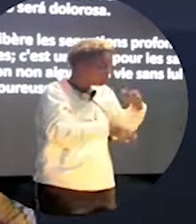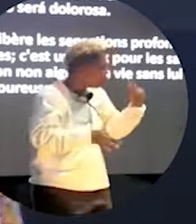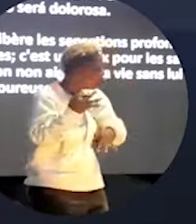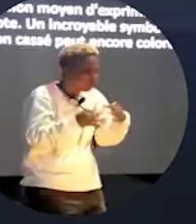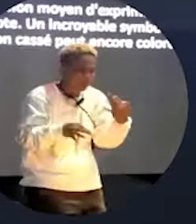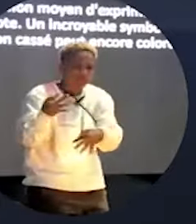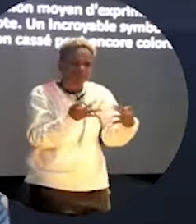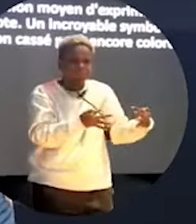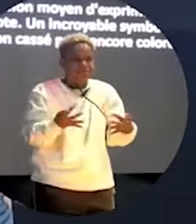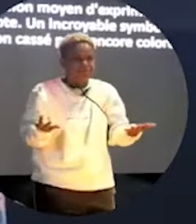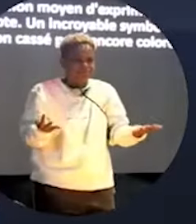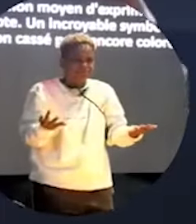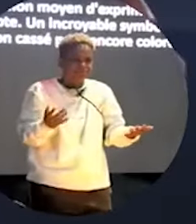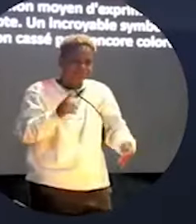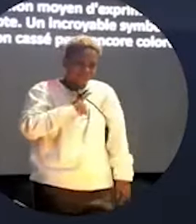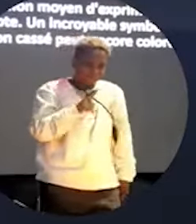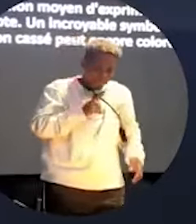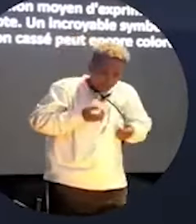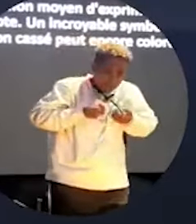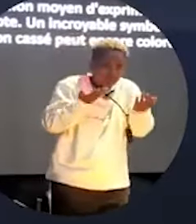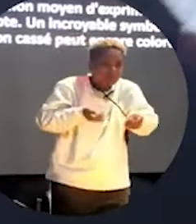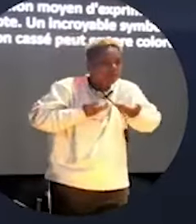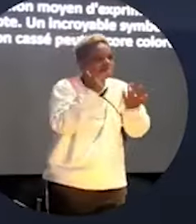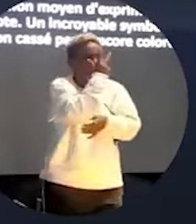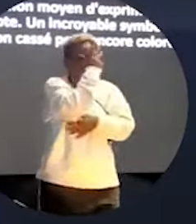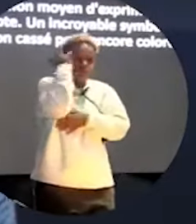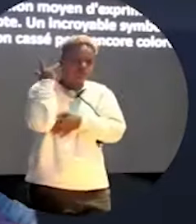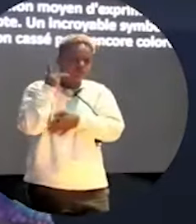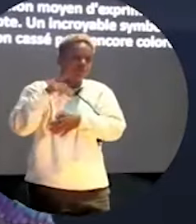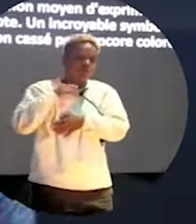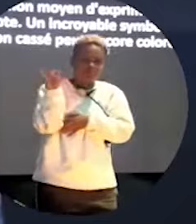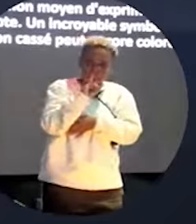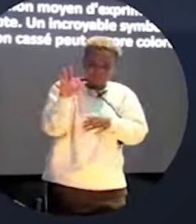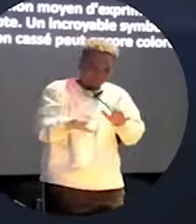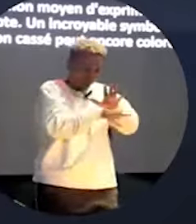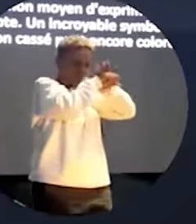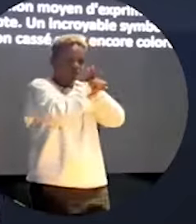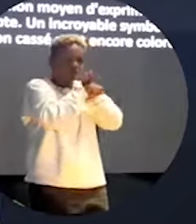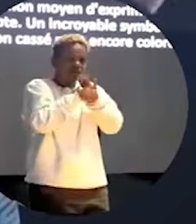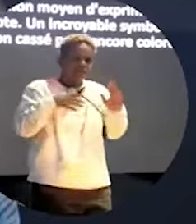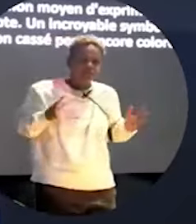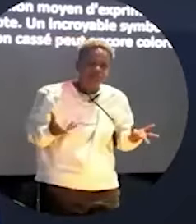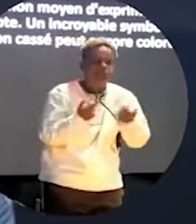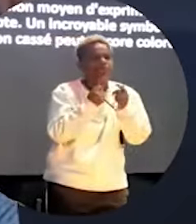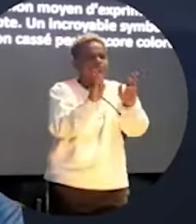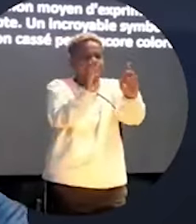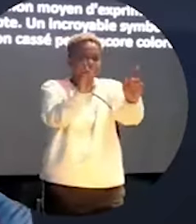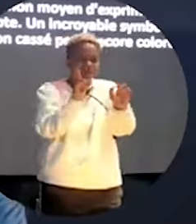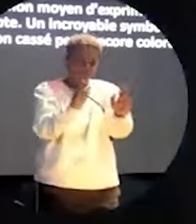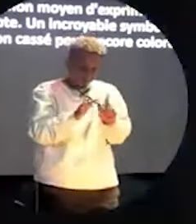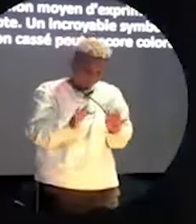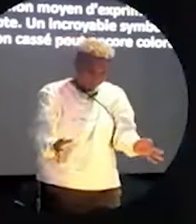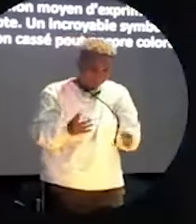It is my medium of expression that every person does matter. An incredible symbol of hope because every broken crayon can